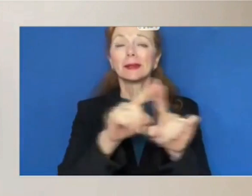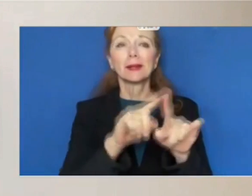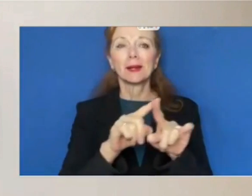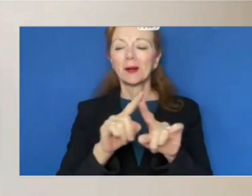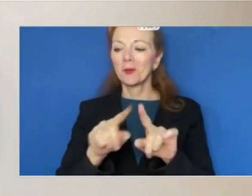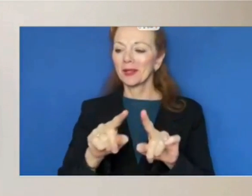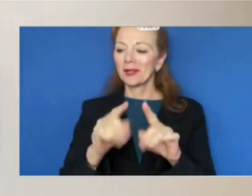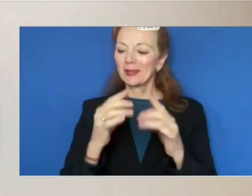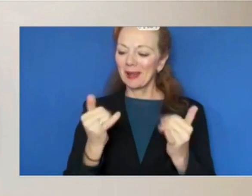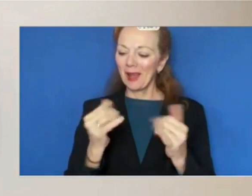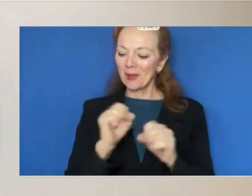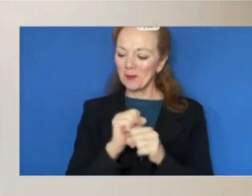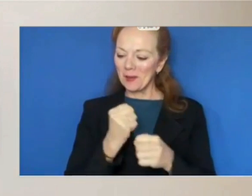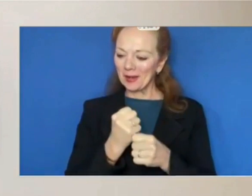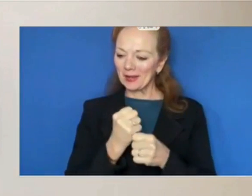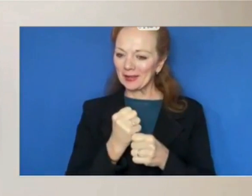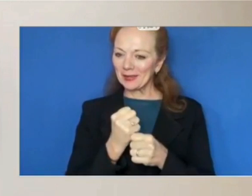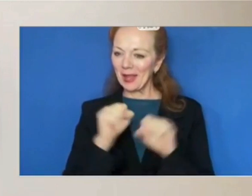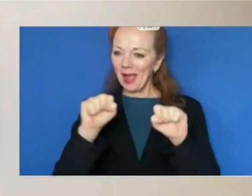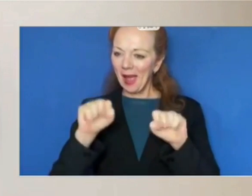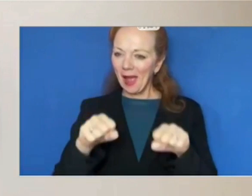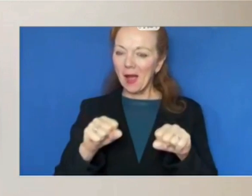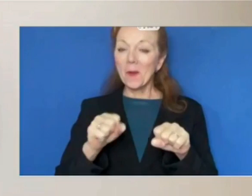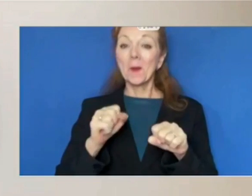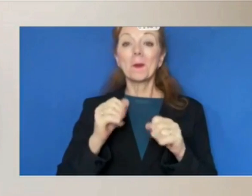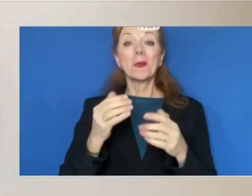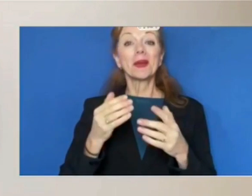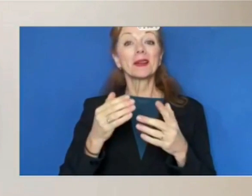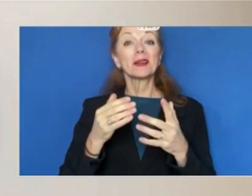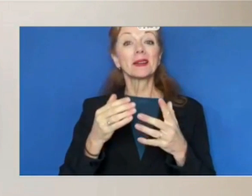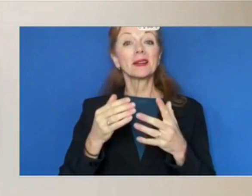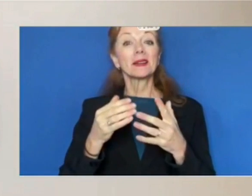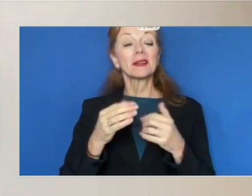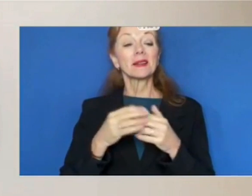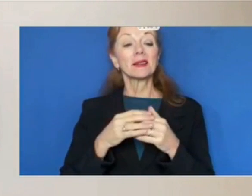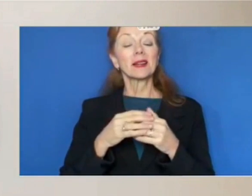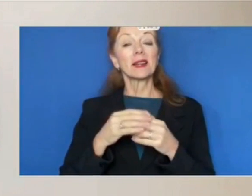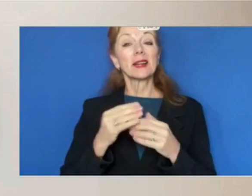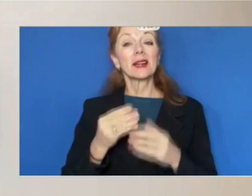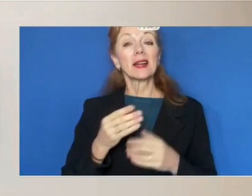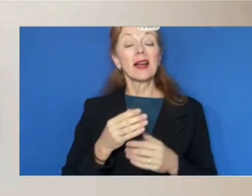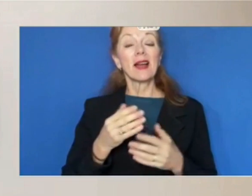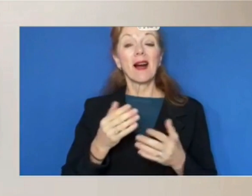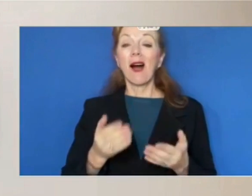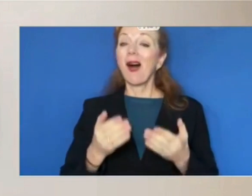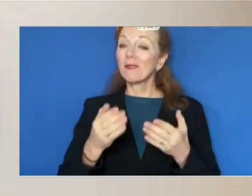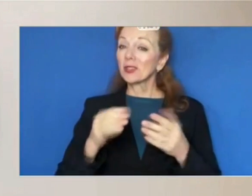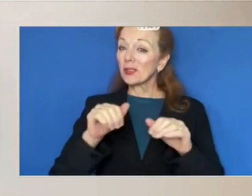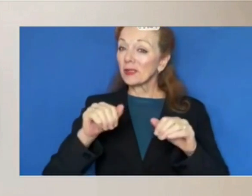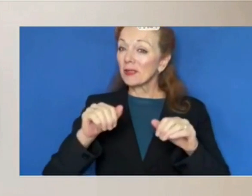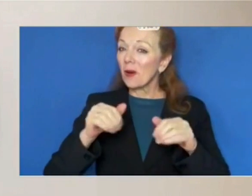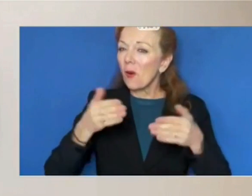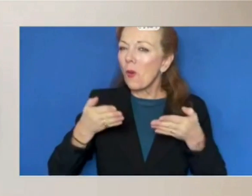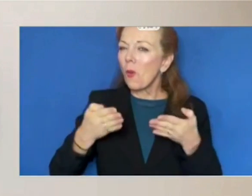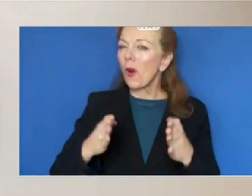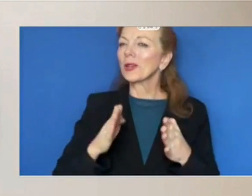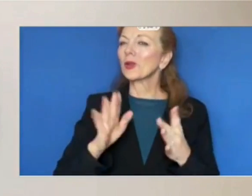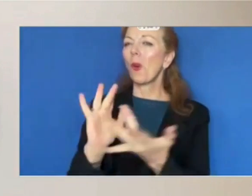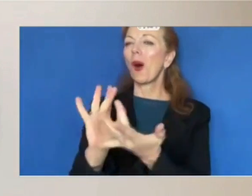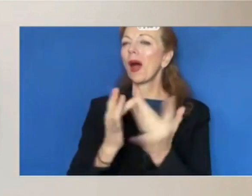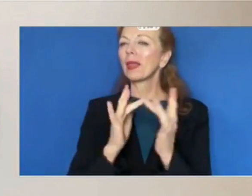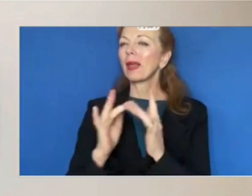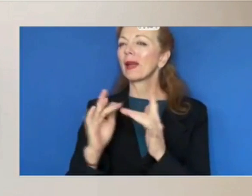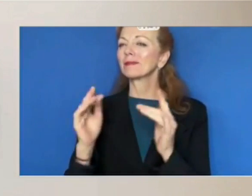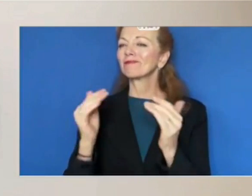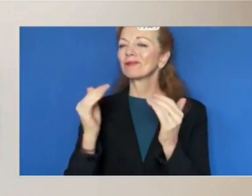it able or giving you the ability to go online to cut down a lot of that time. So when you go